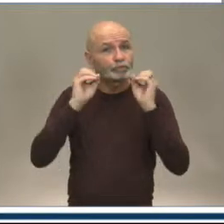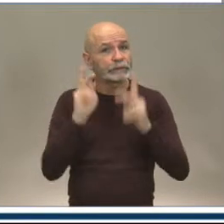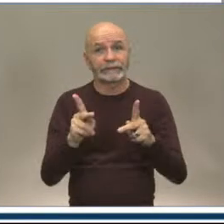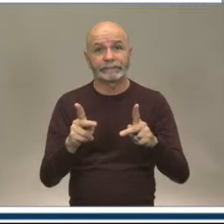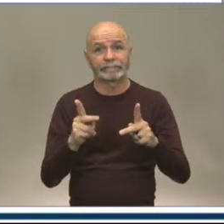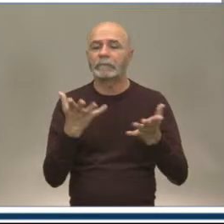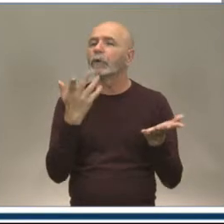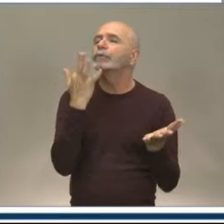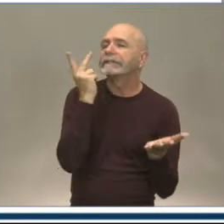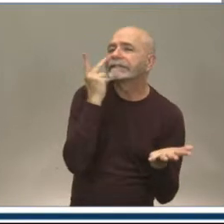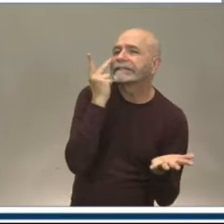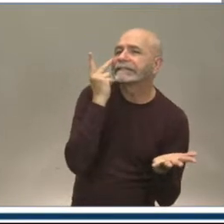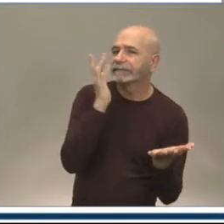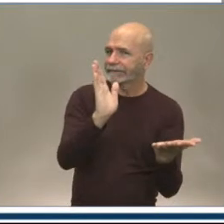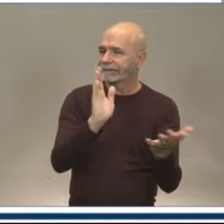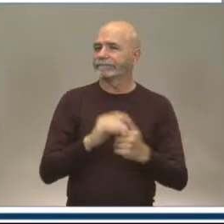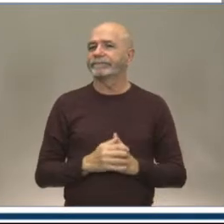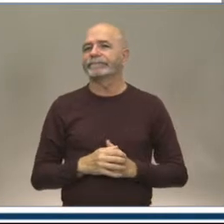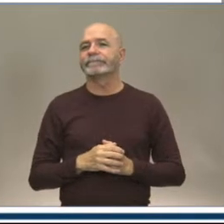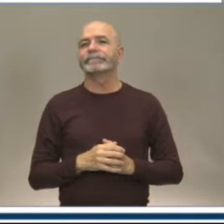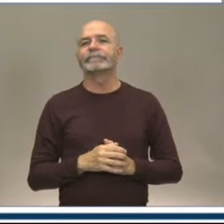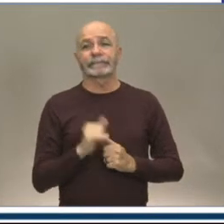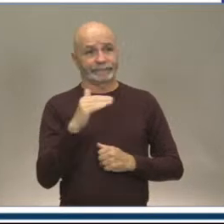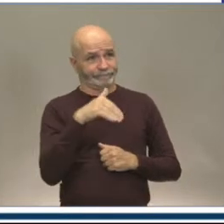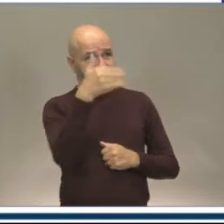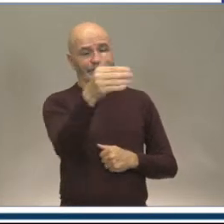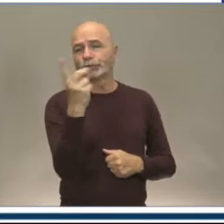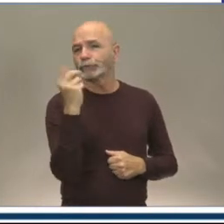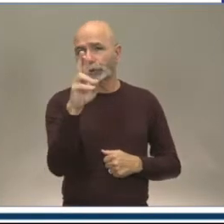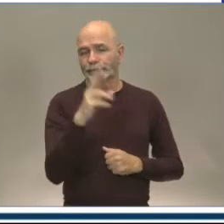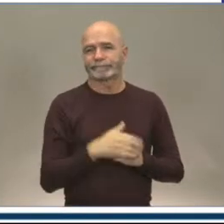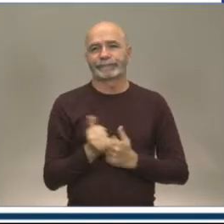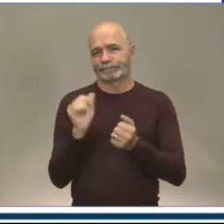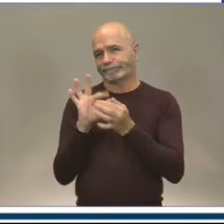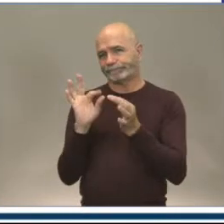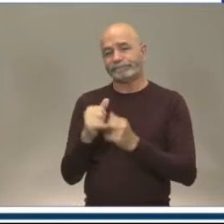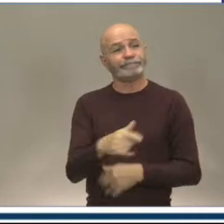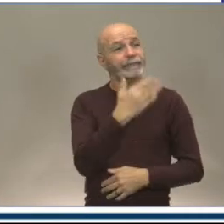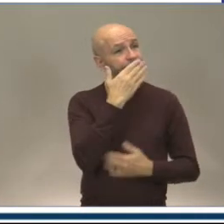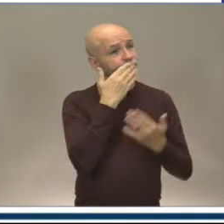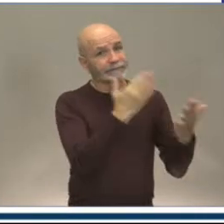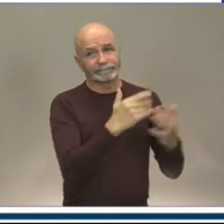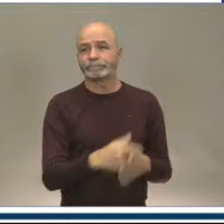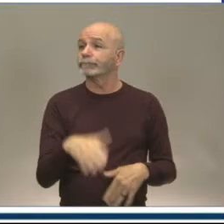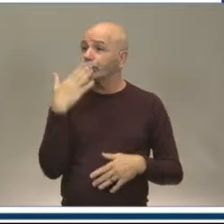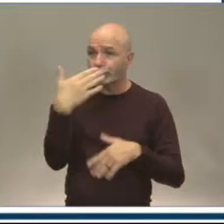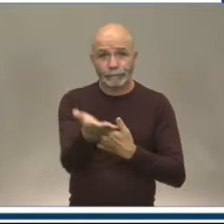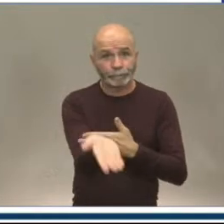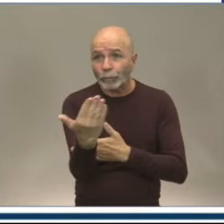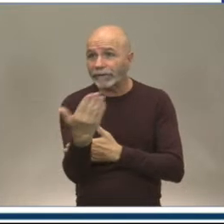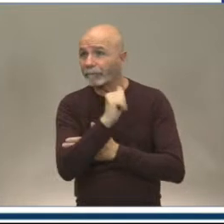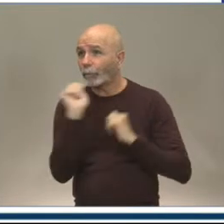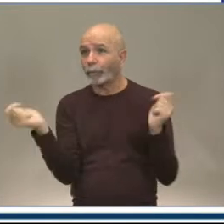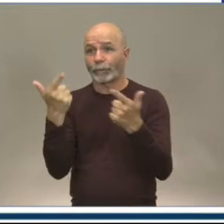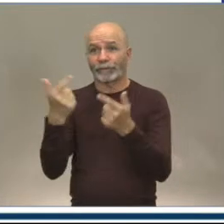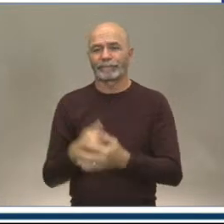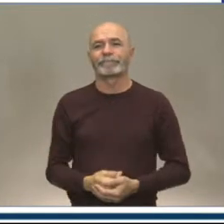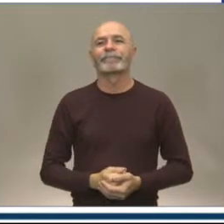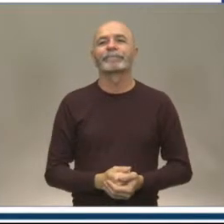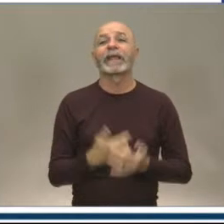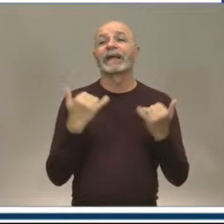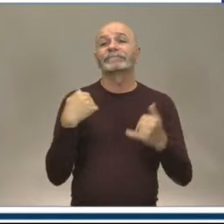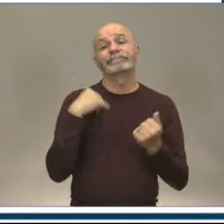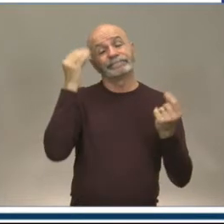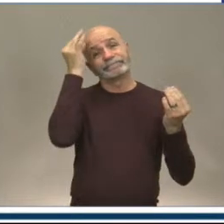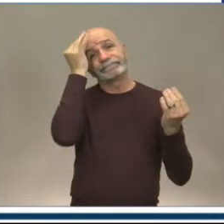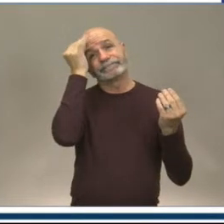So with that, I'll turn it over to Dr. Strang. Thank you, Premier, and good morning, everybody. And my thoughts, too, are with those who